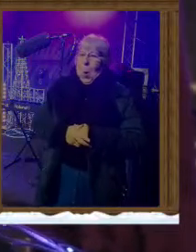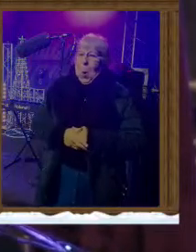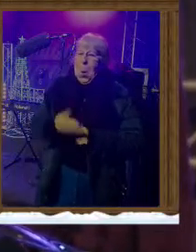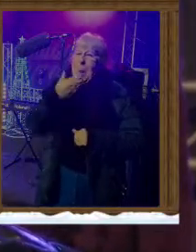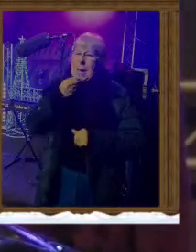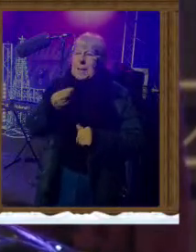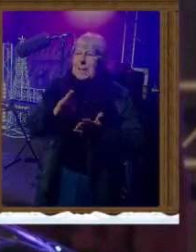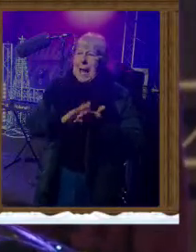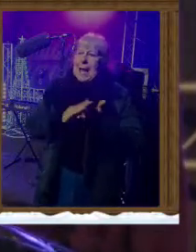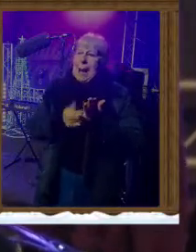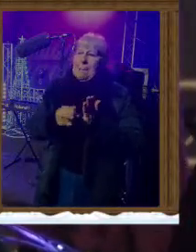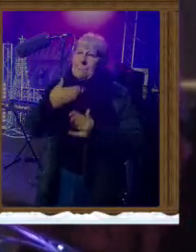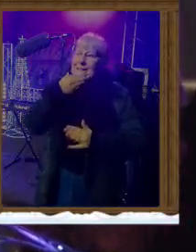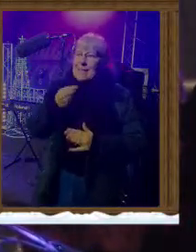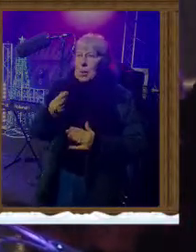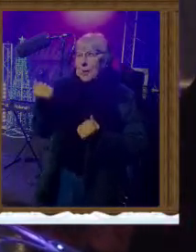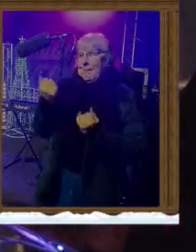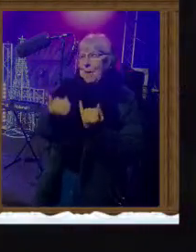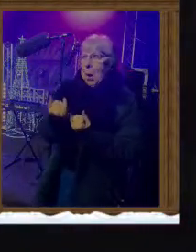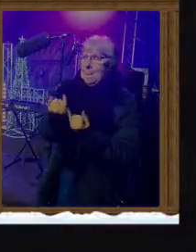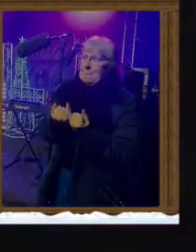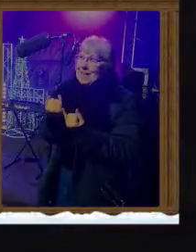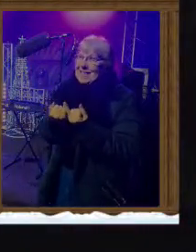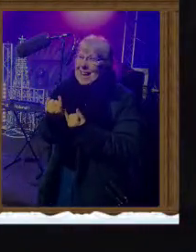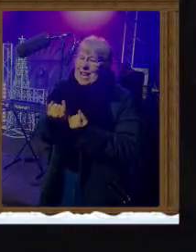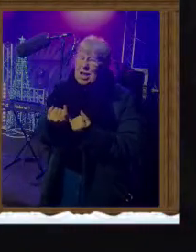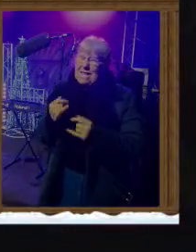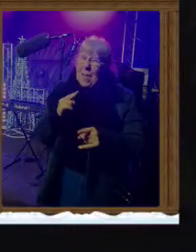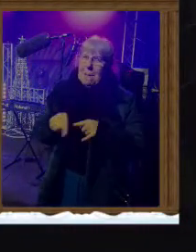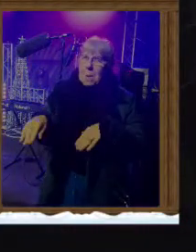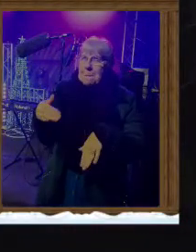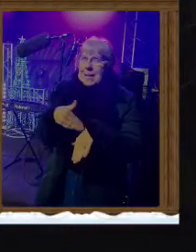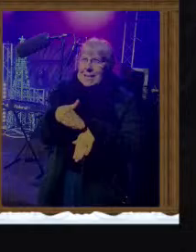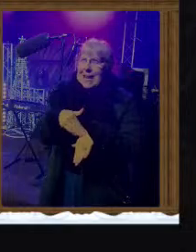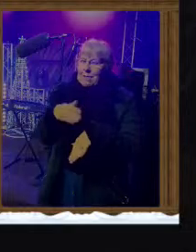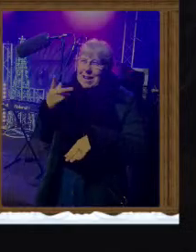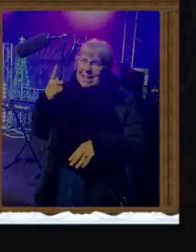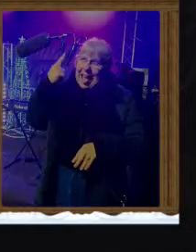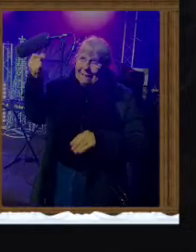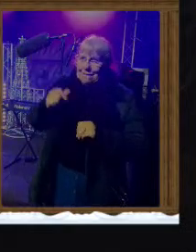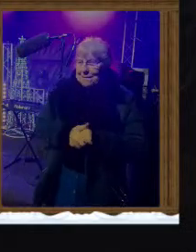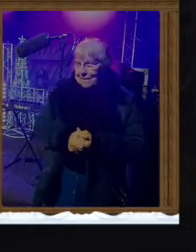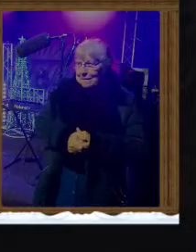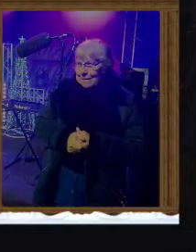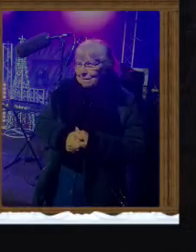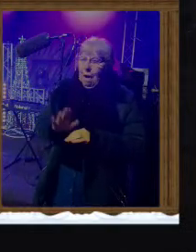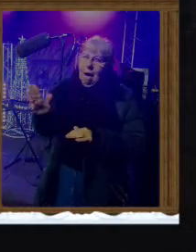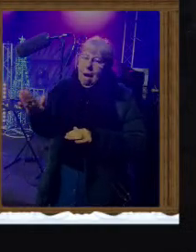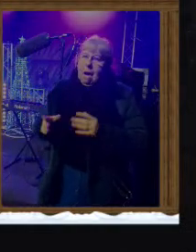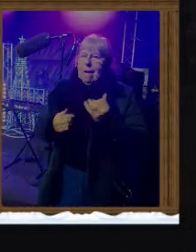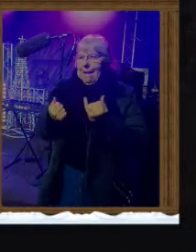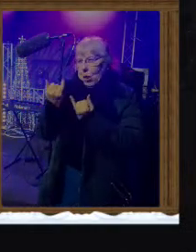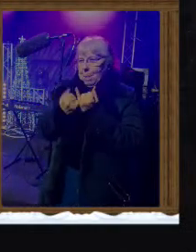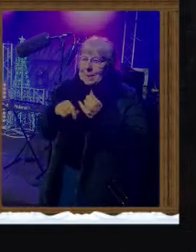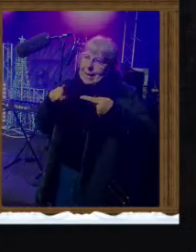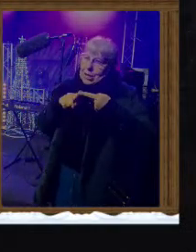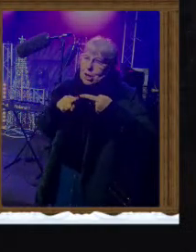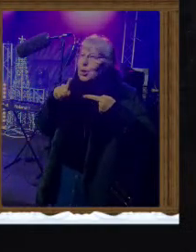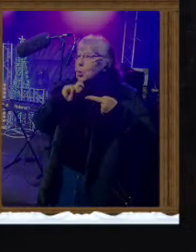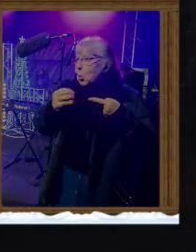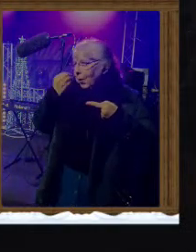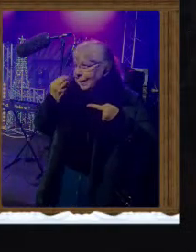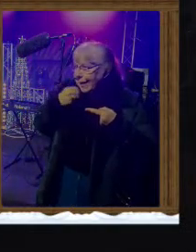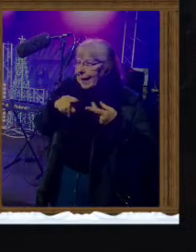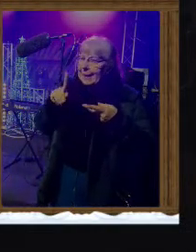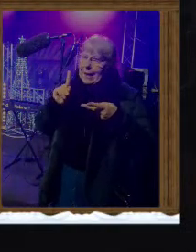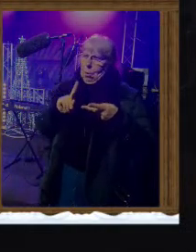Mrs. Claus host a competition for the most mischievous elf. Ooh, there are heats in chocolate eating. Oh,